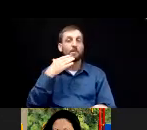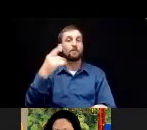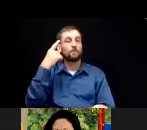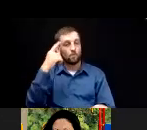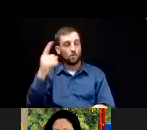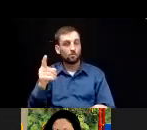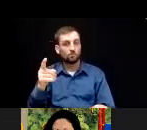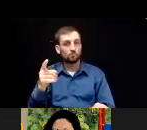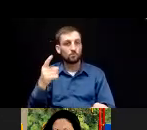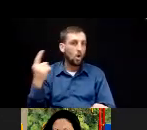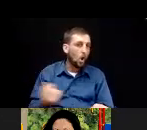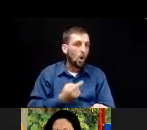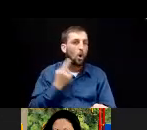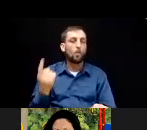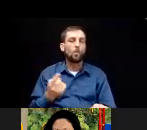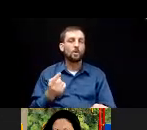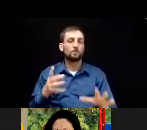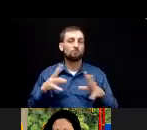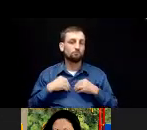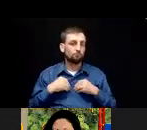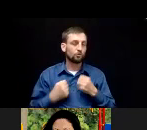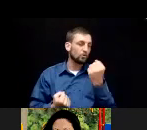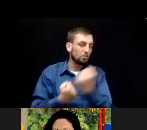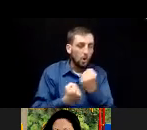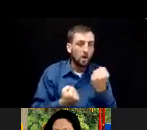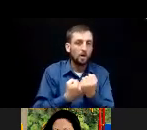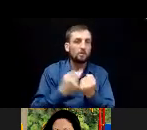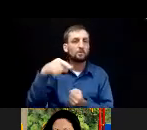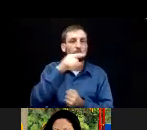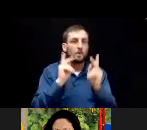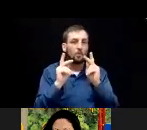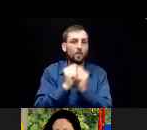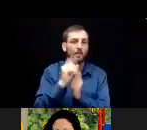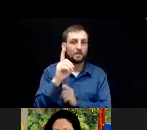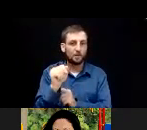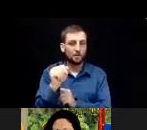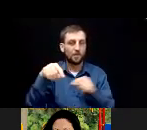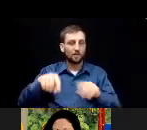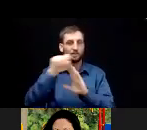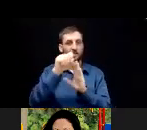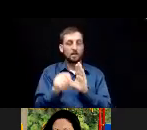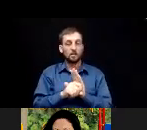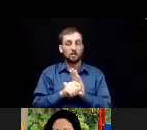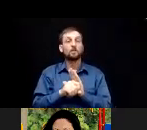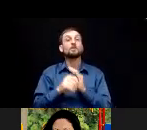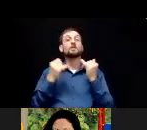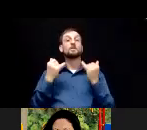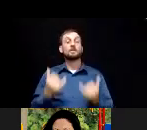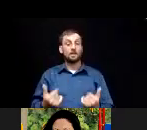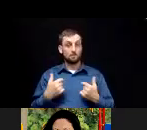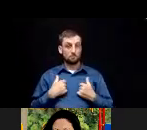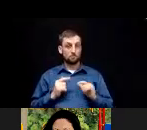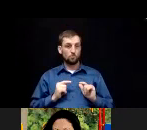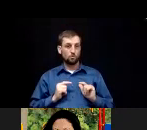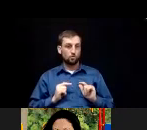supporting people with disabilities in our state. So without further ado, I will turn it over to you ladies